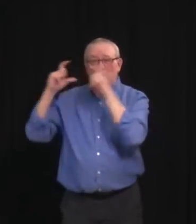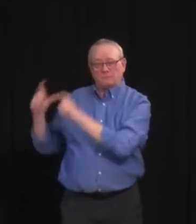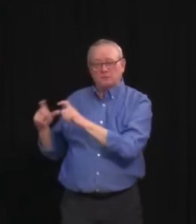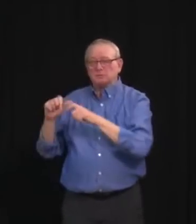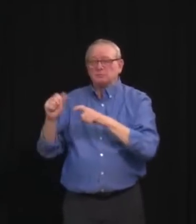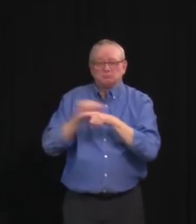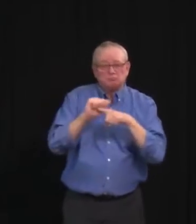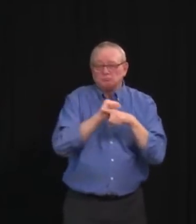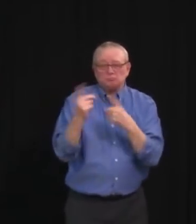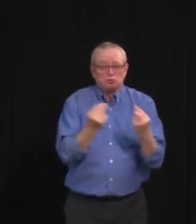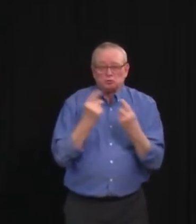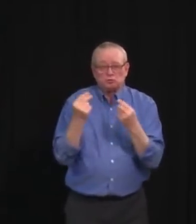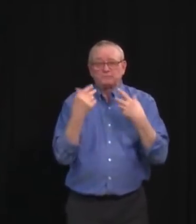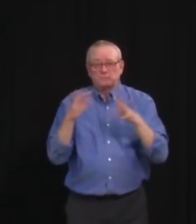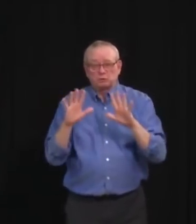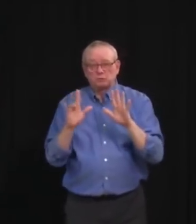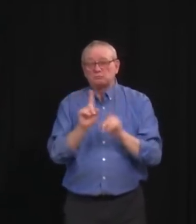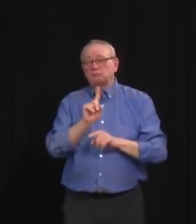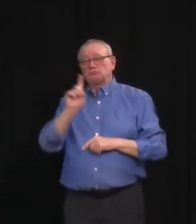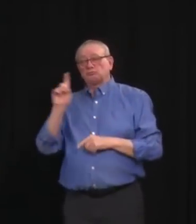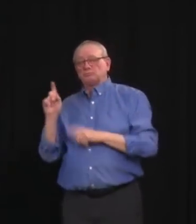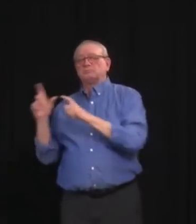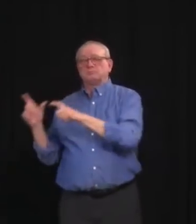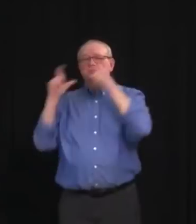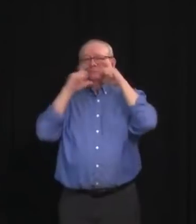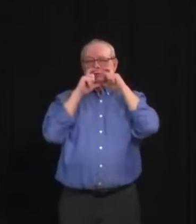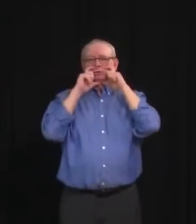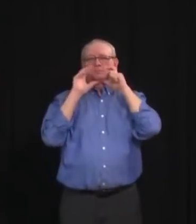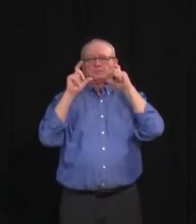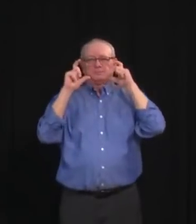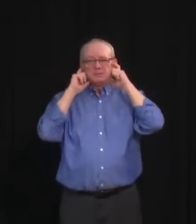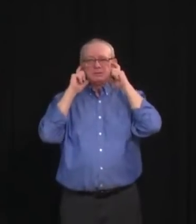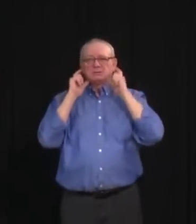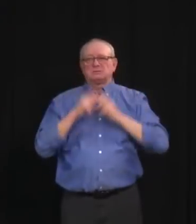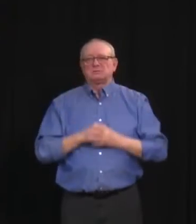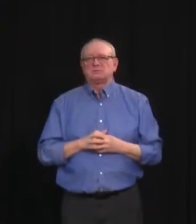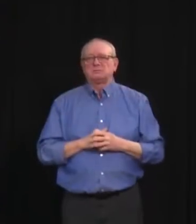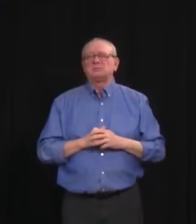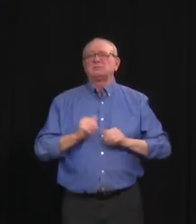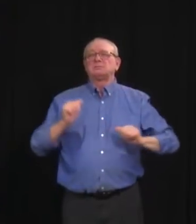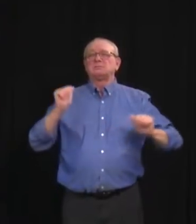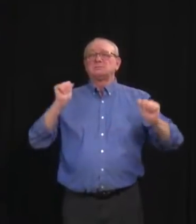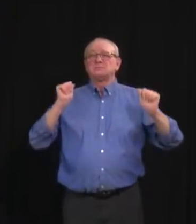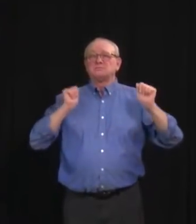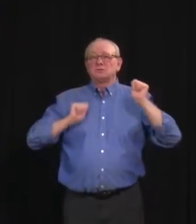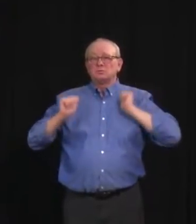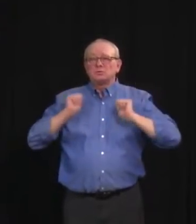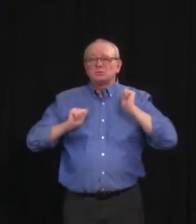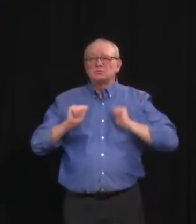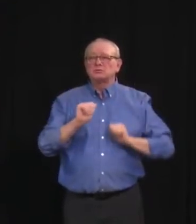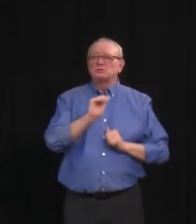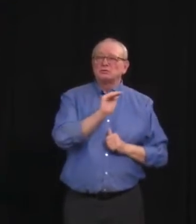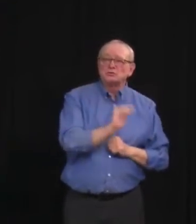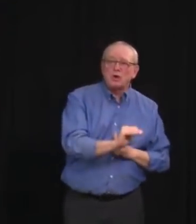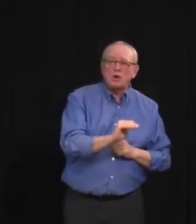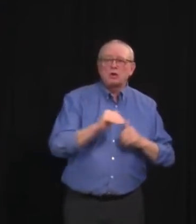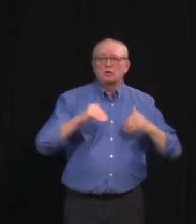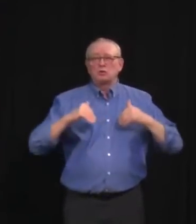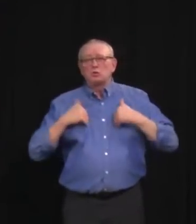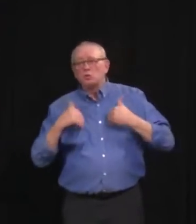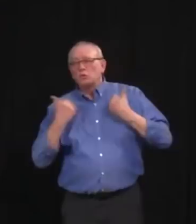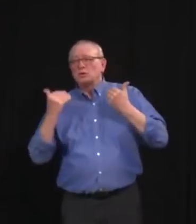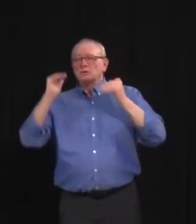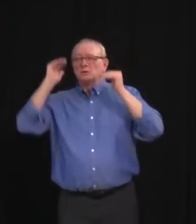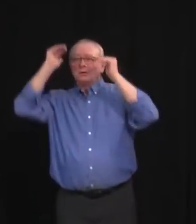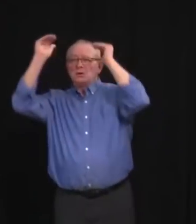youth, and adult performances so that folks, individuals, and groups can now